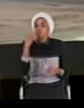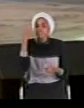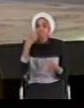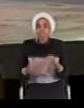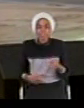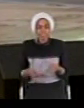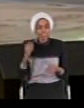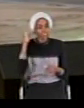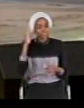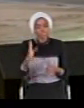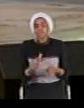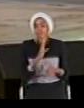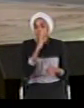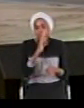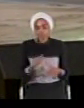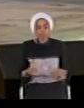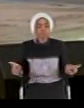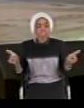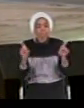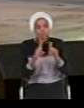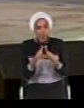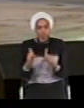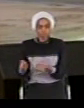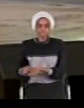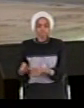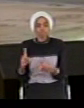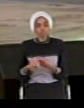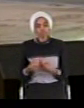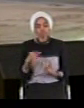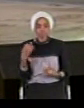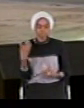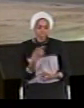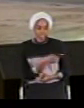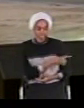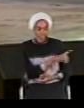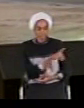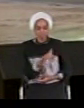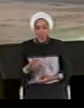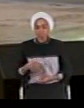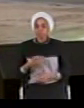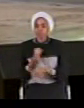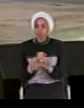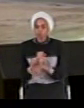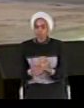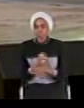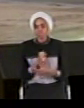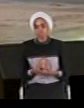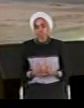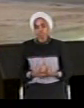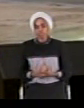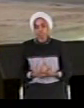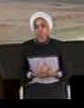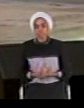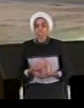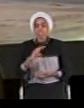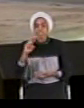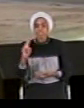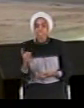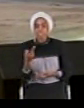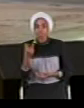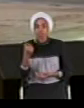shall be according to their works. Second